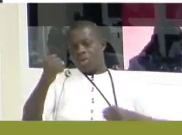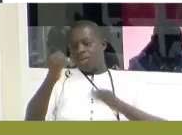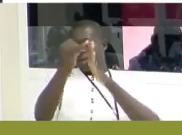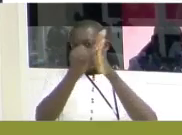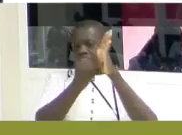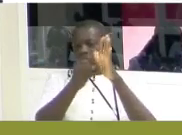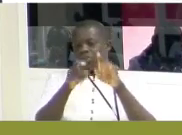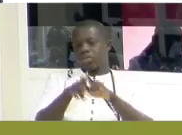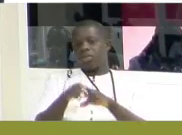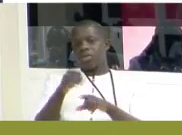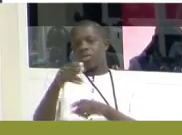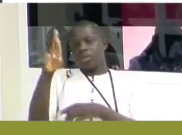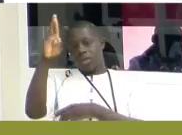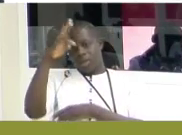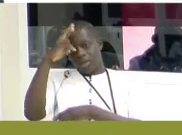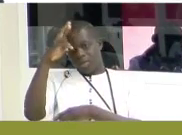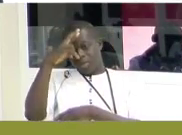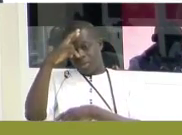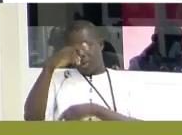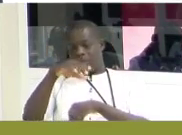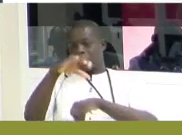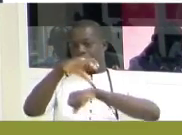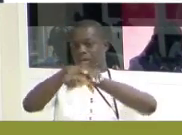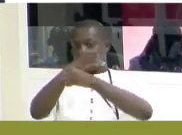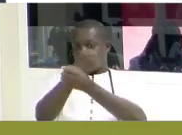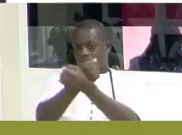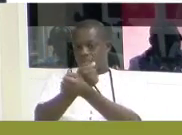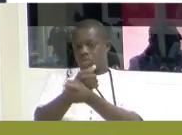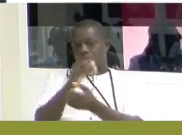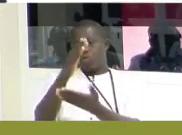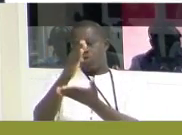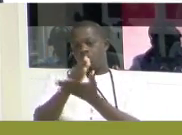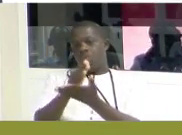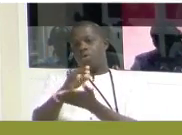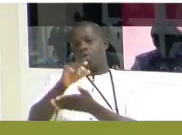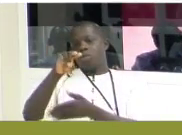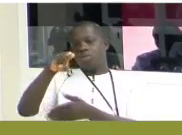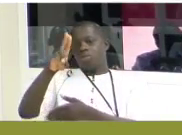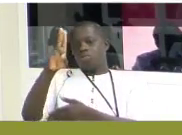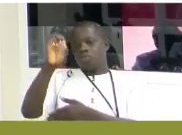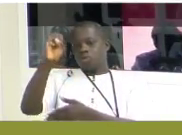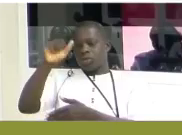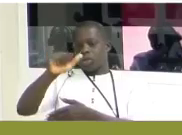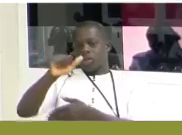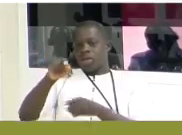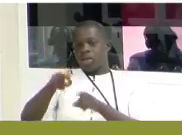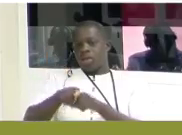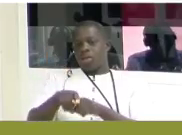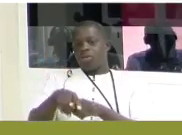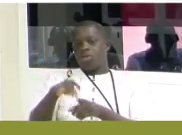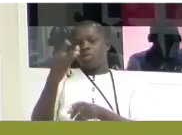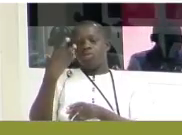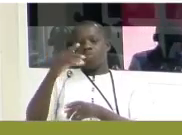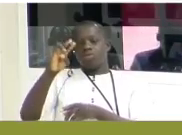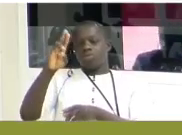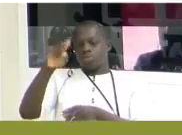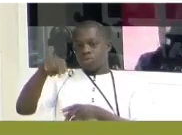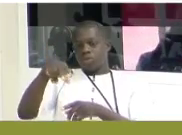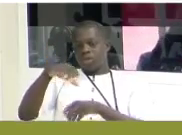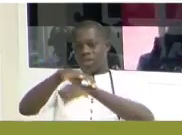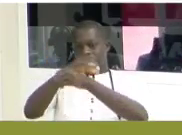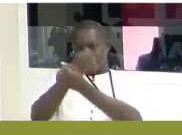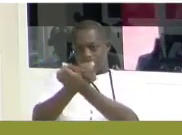and they confirmed that Musa was selling weapons to them. So when Musa was arrested, Buba was brought in to replace